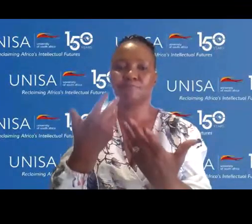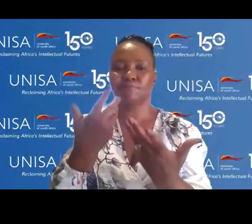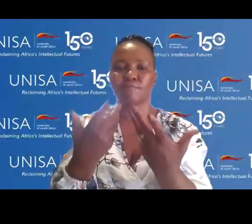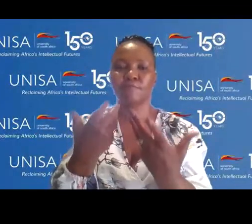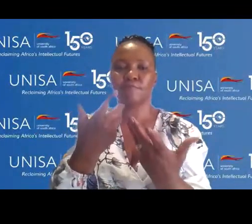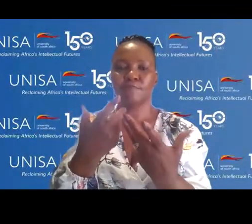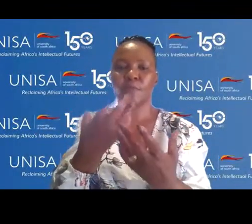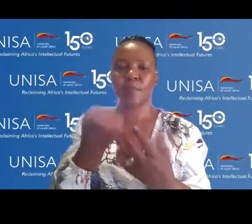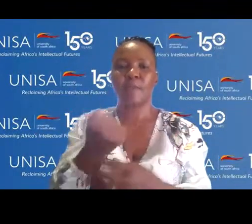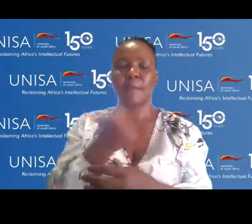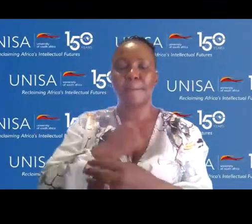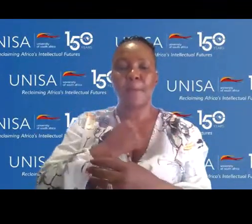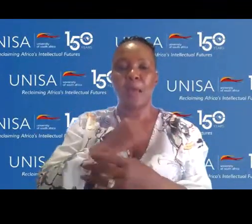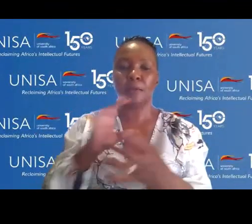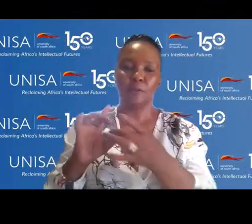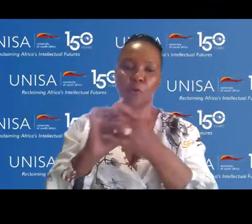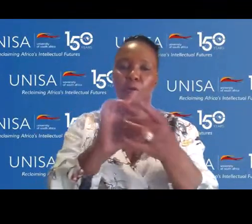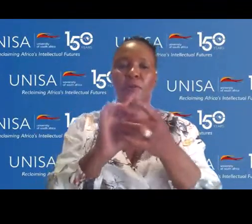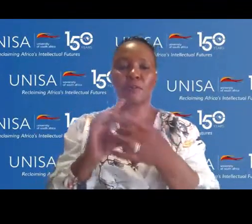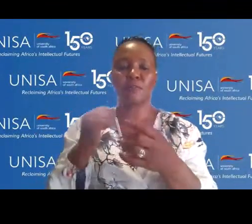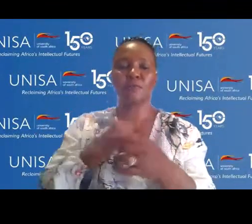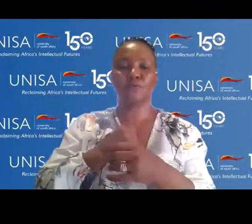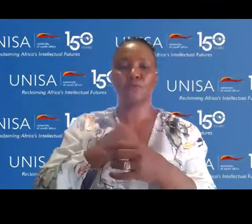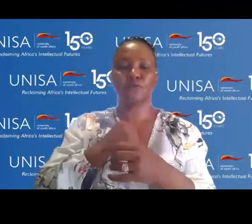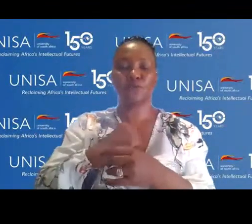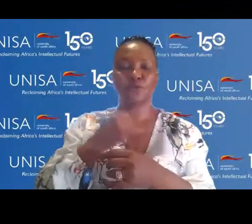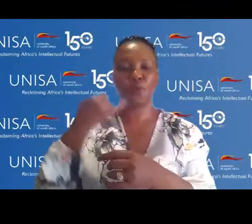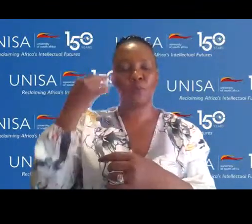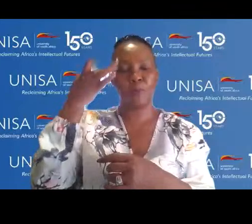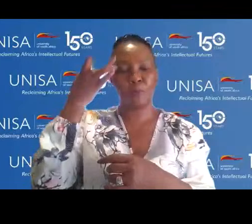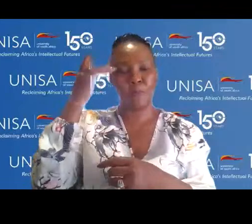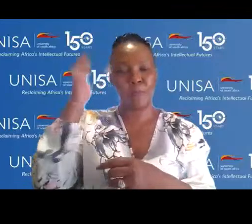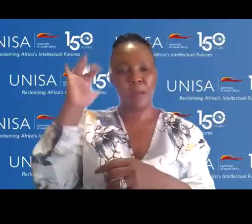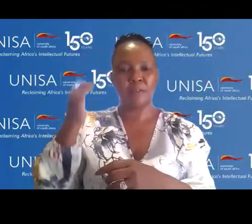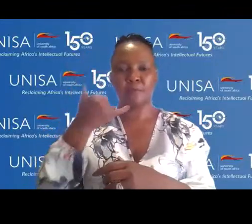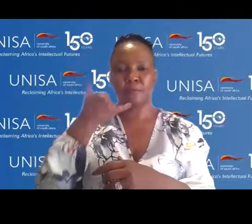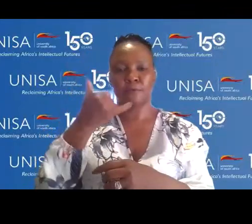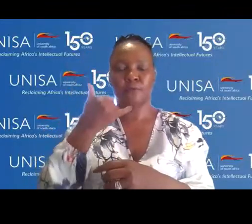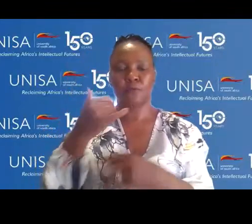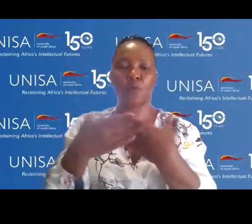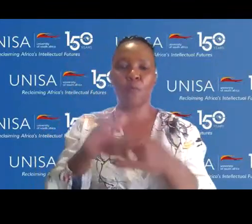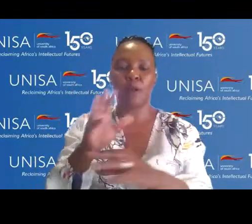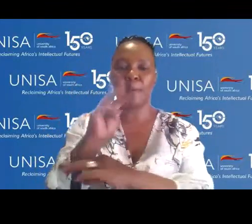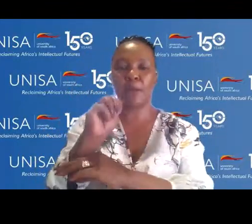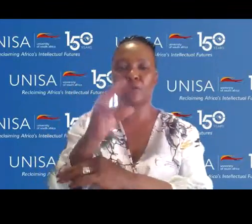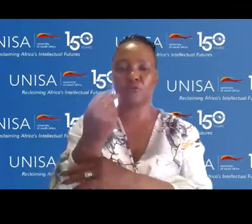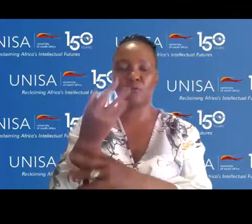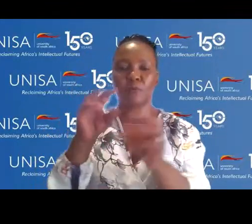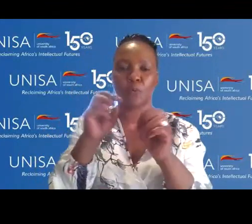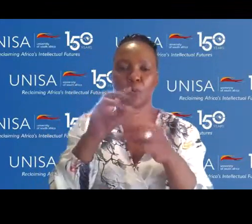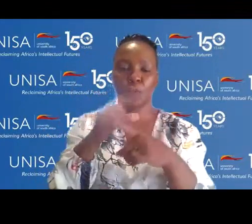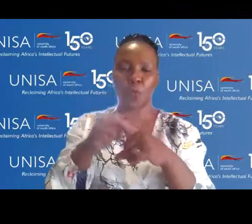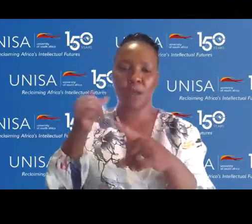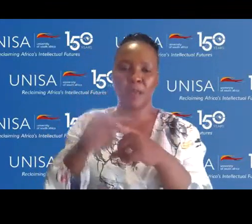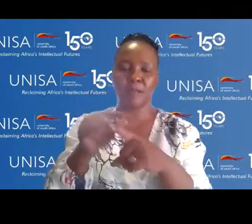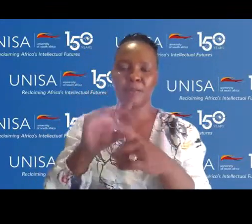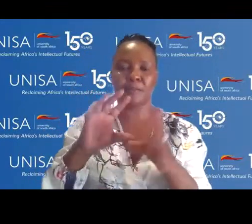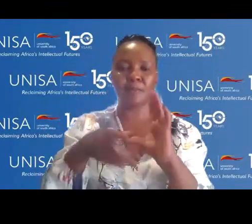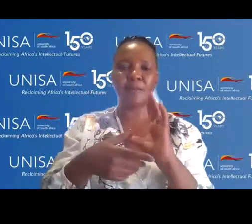connected onto my smartphone. And when I open up Microsoft Word, rather than using the